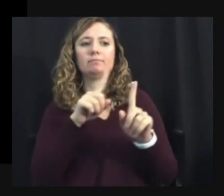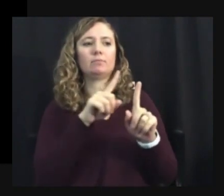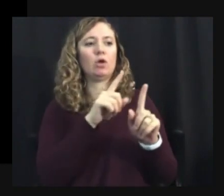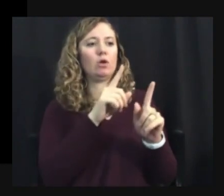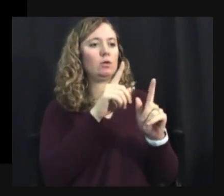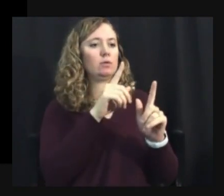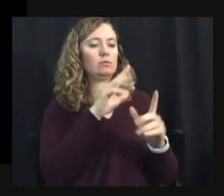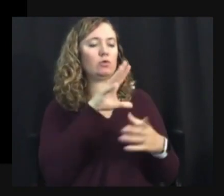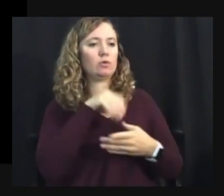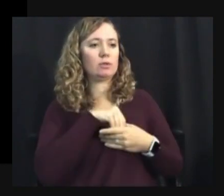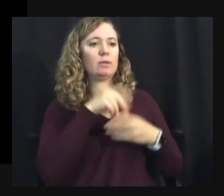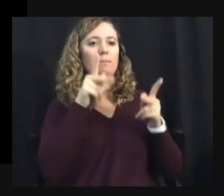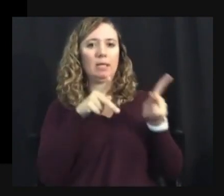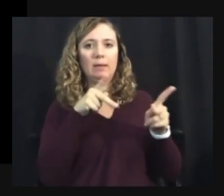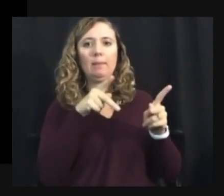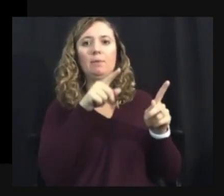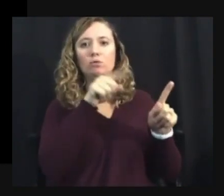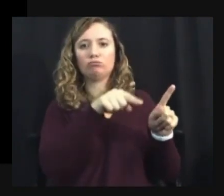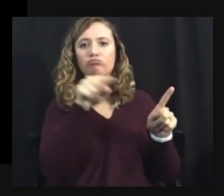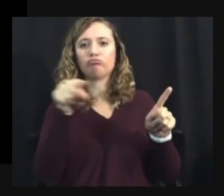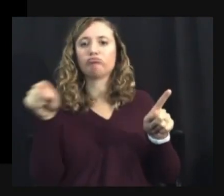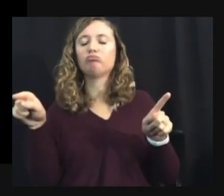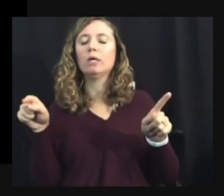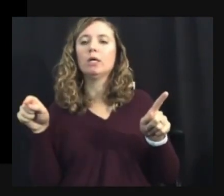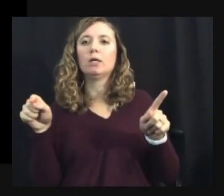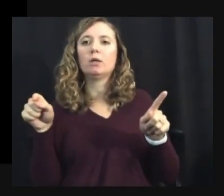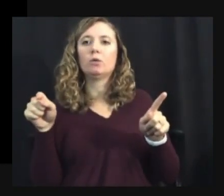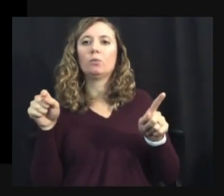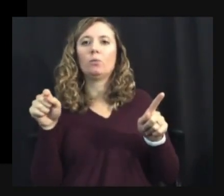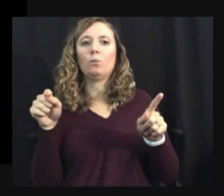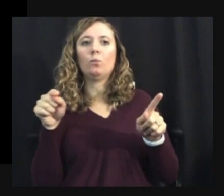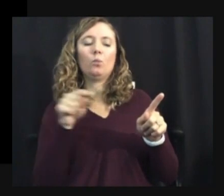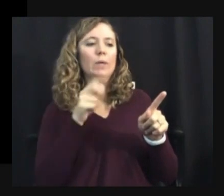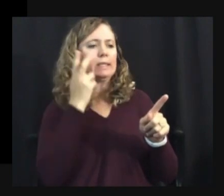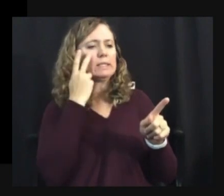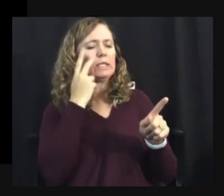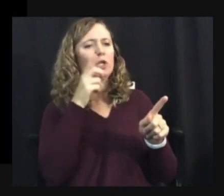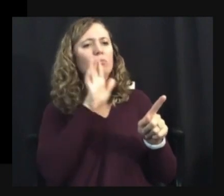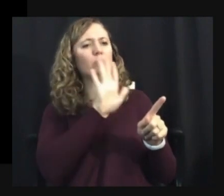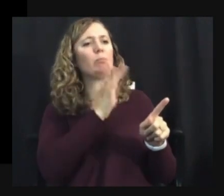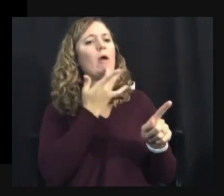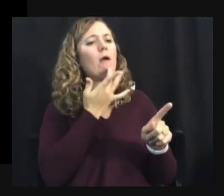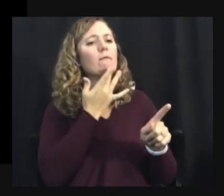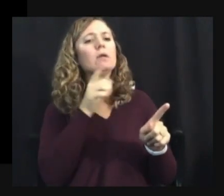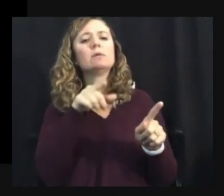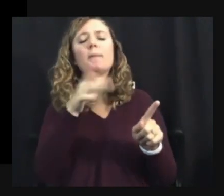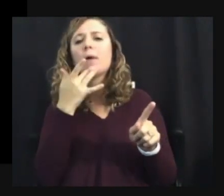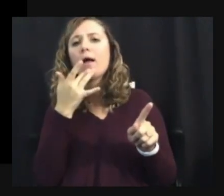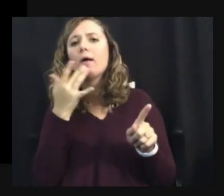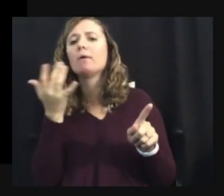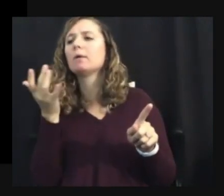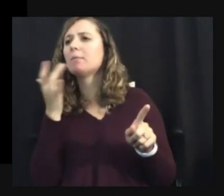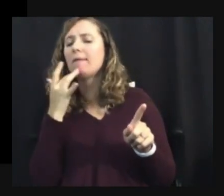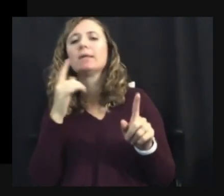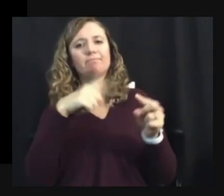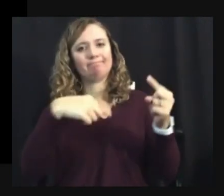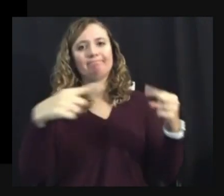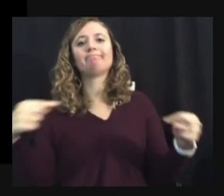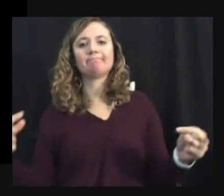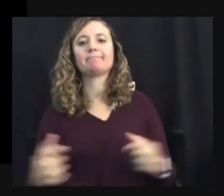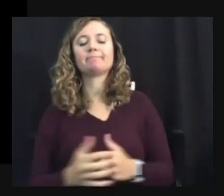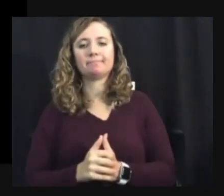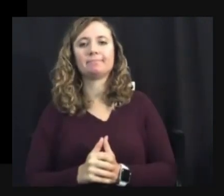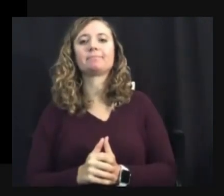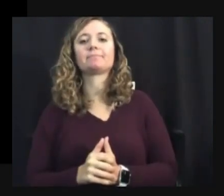we look at the way each person prefer to communicate, it's all different. But I know